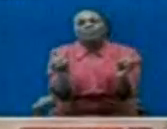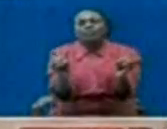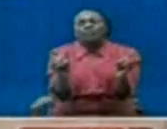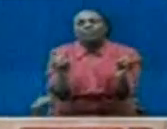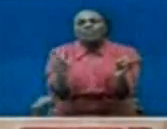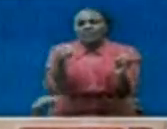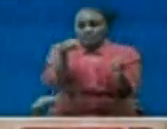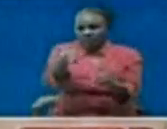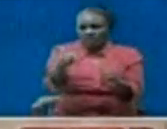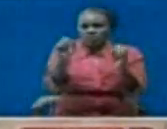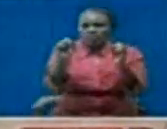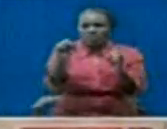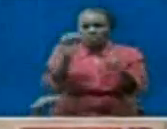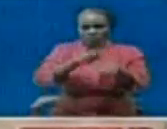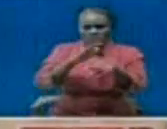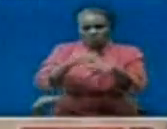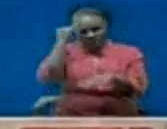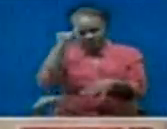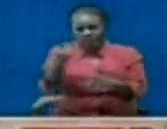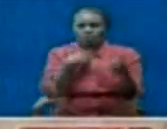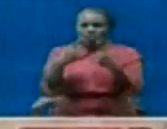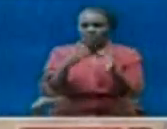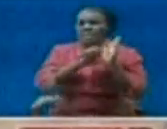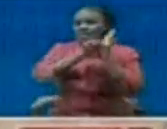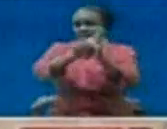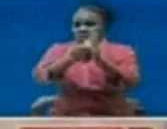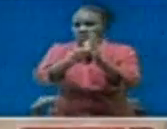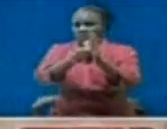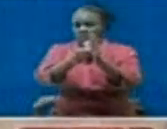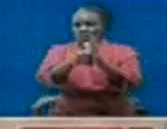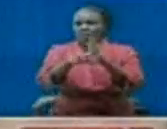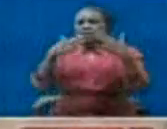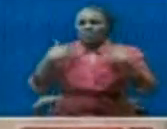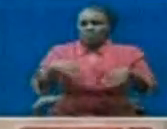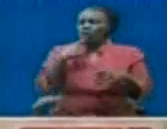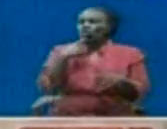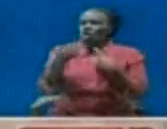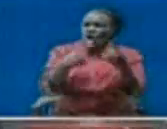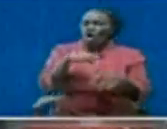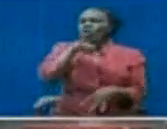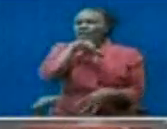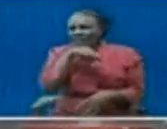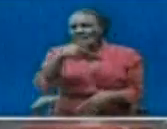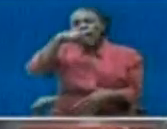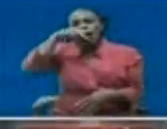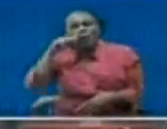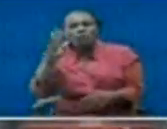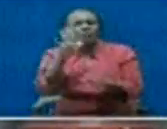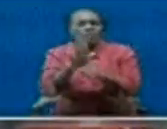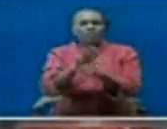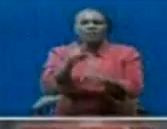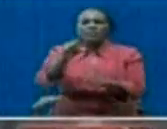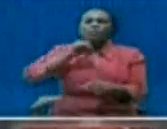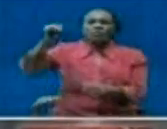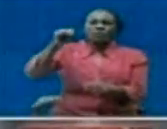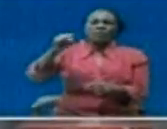that's a critical good idea that we could talk about. Yeah. Let me give you an example. People like talking about Raila Odinga and Kalonzo Musyoka, and it polarizes